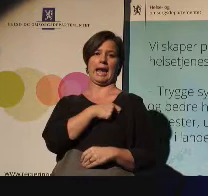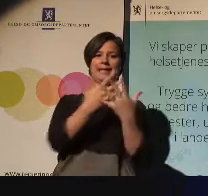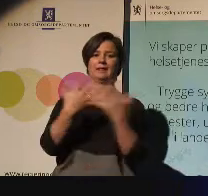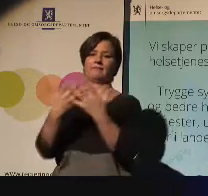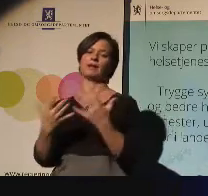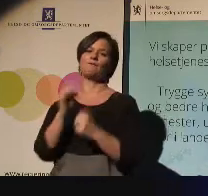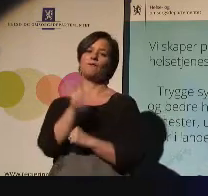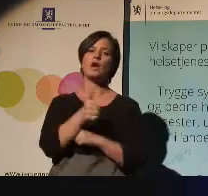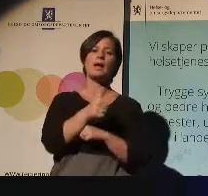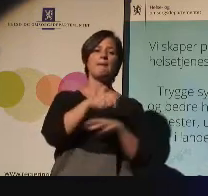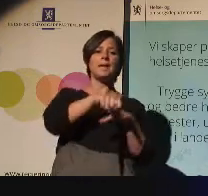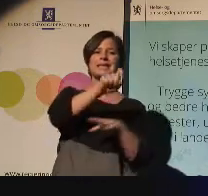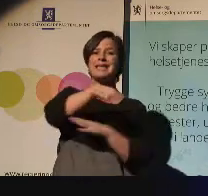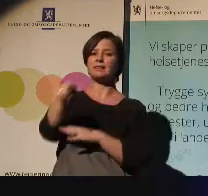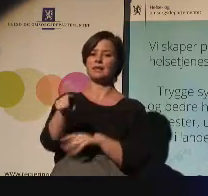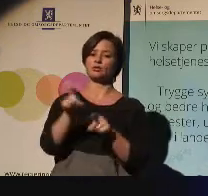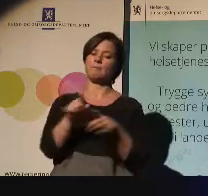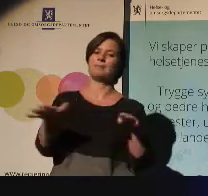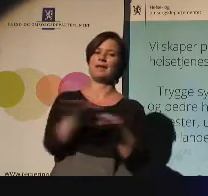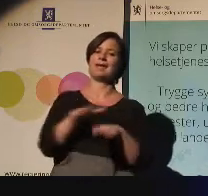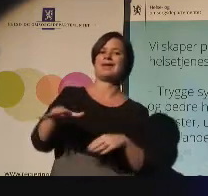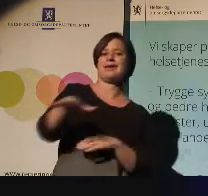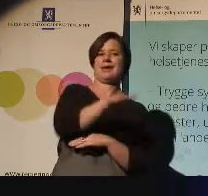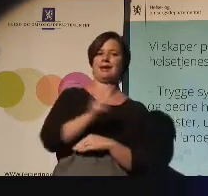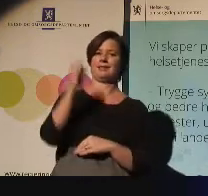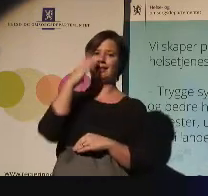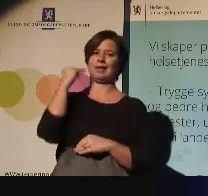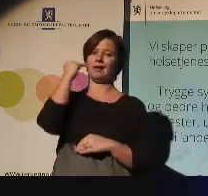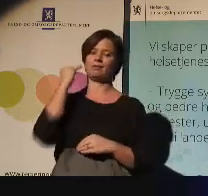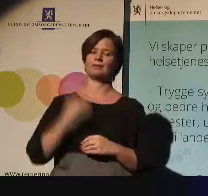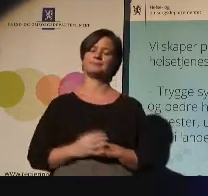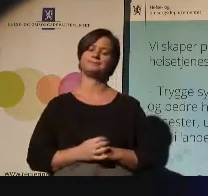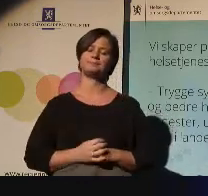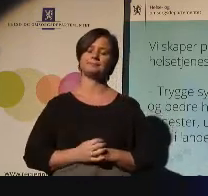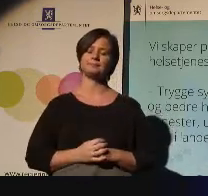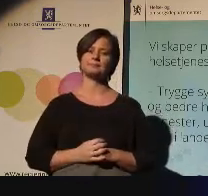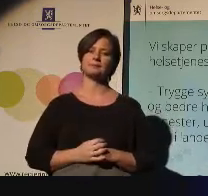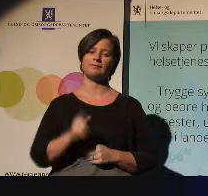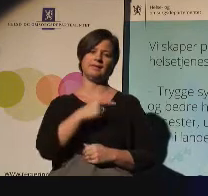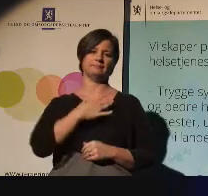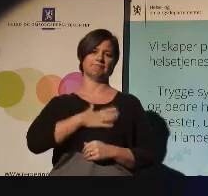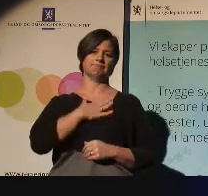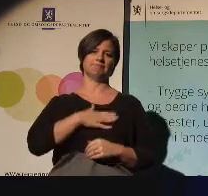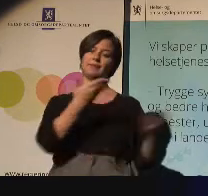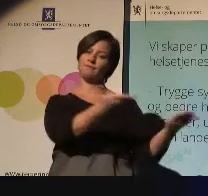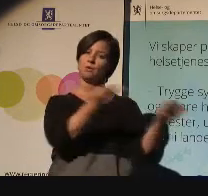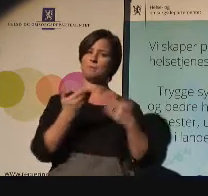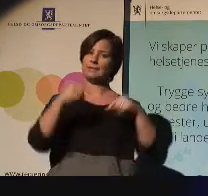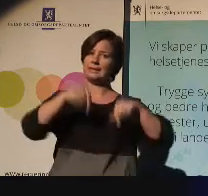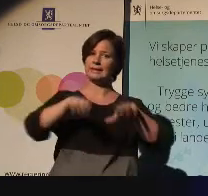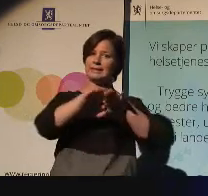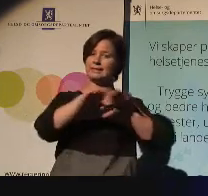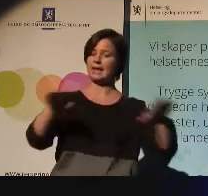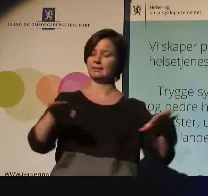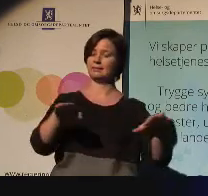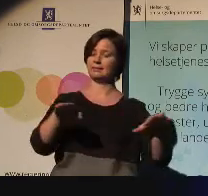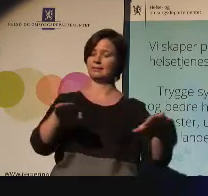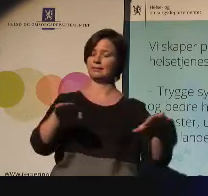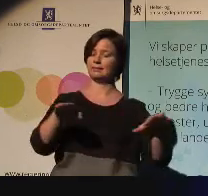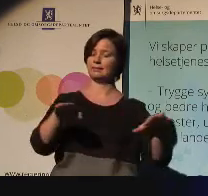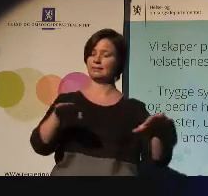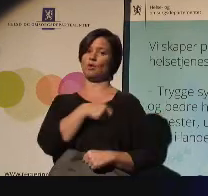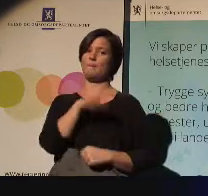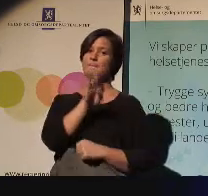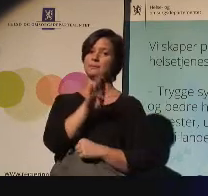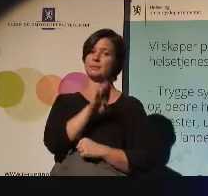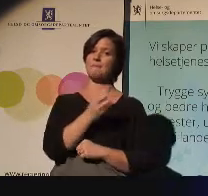patients, covering all of Netherlands. We're pleased to welcome you to the stage, Bastian Blom. We're looking forward